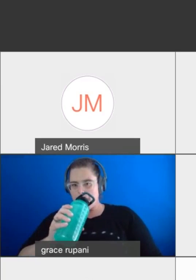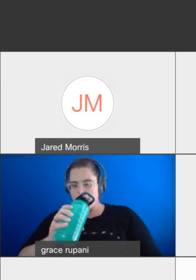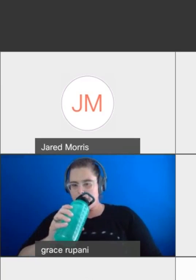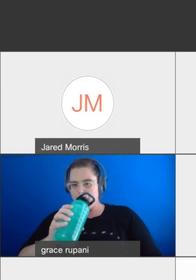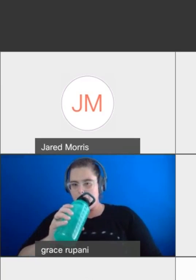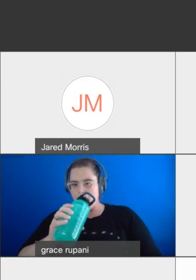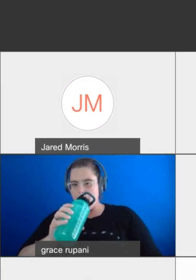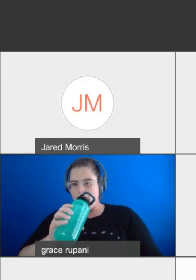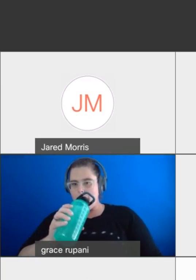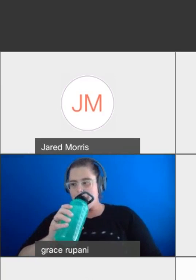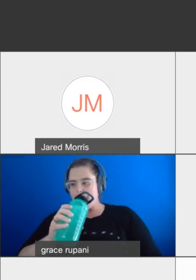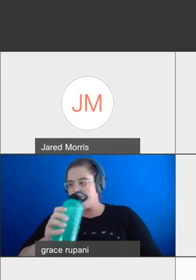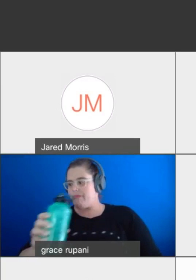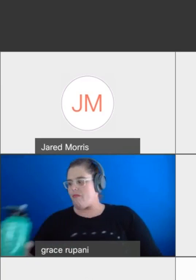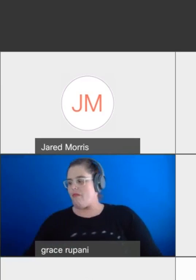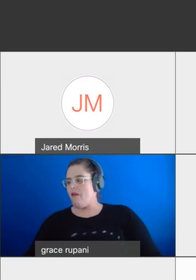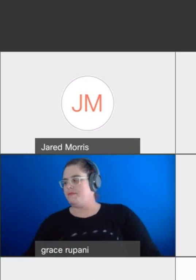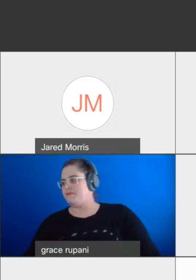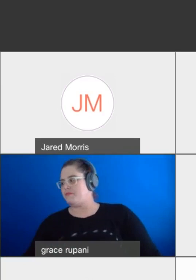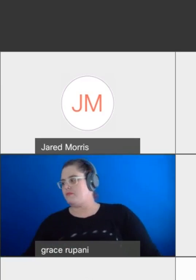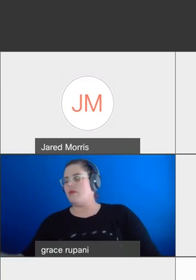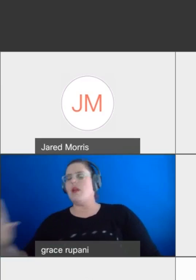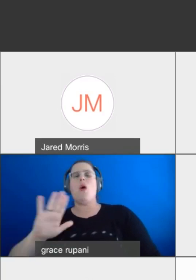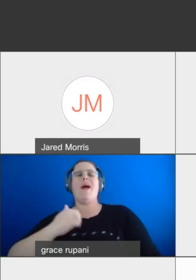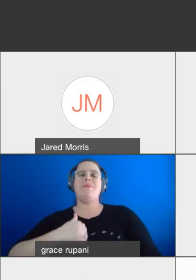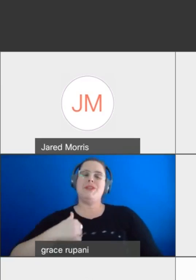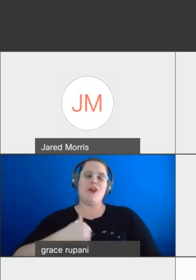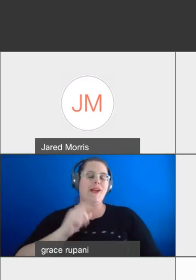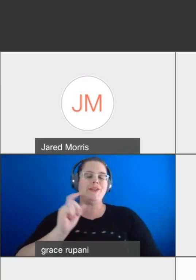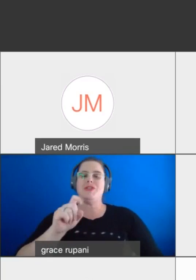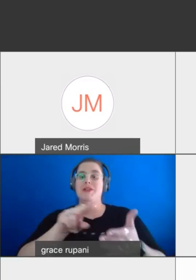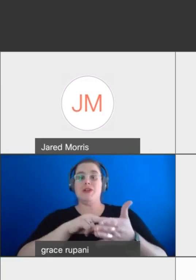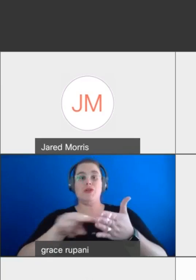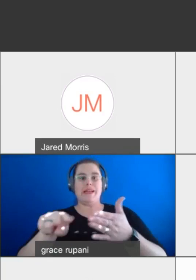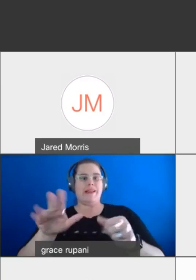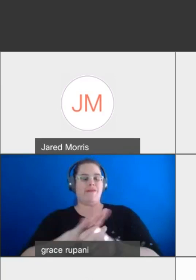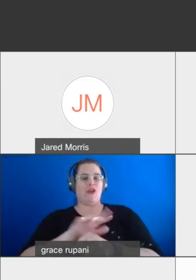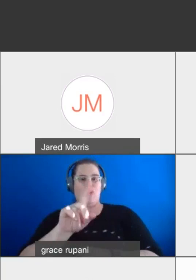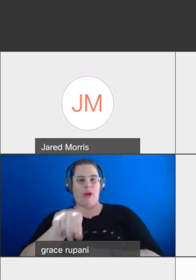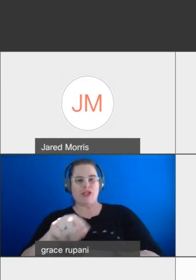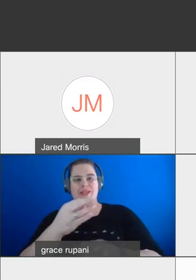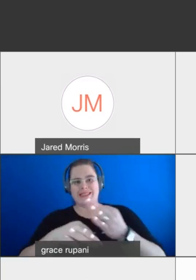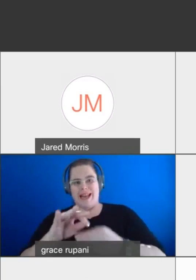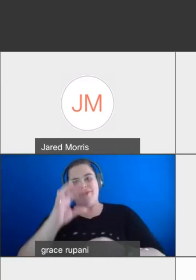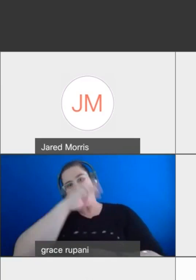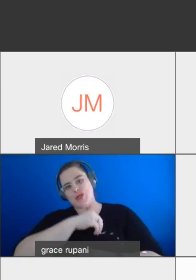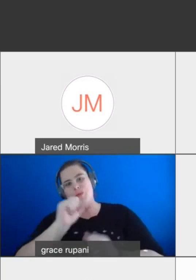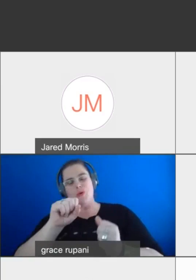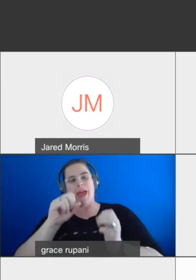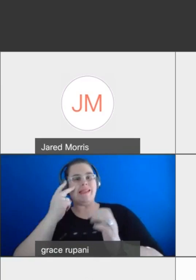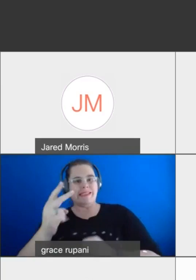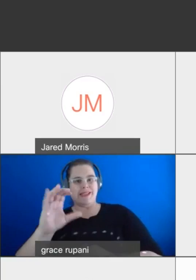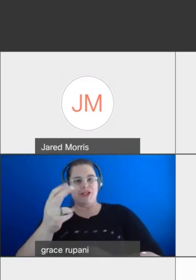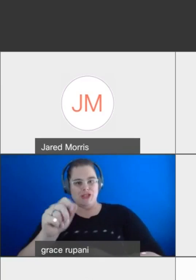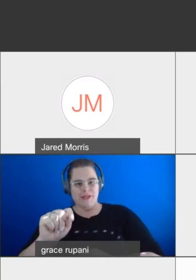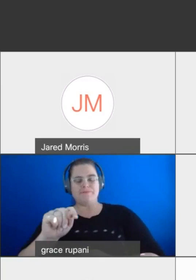Oh, I'm sorry. So I should read the whole question rather than assume that everyone that's participating can see the notes. Last week, 50